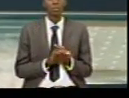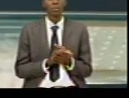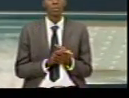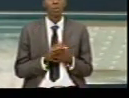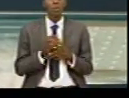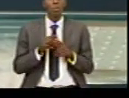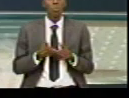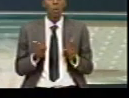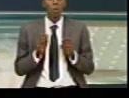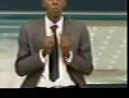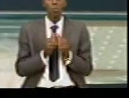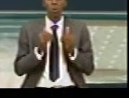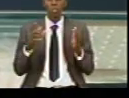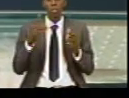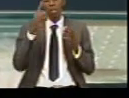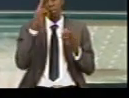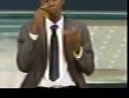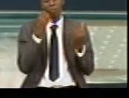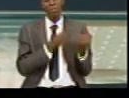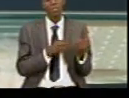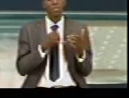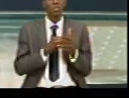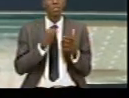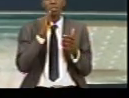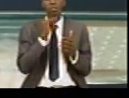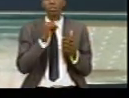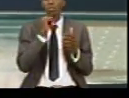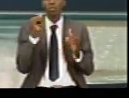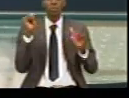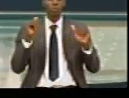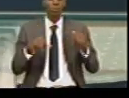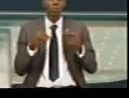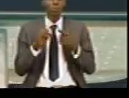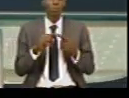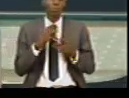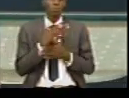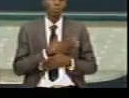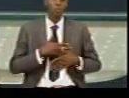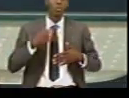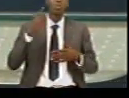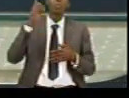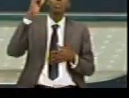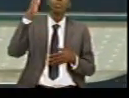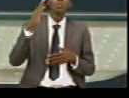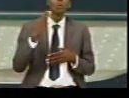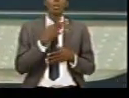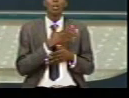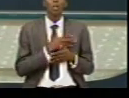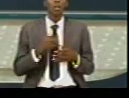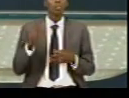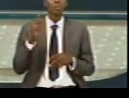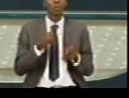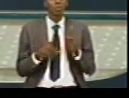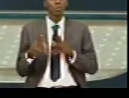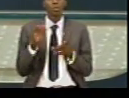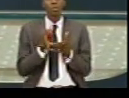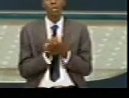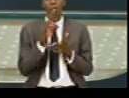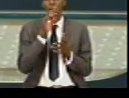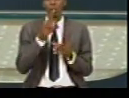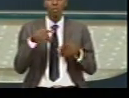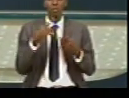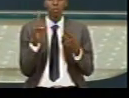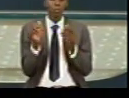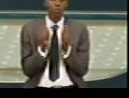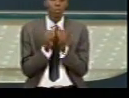without faith, it's impossible to please God. And the people who are going to go in the